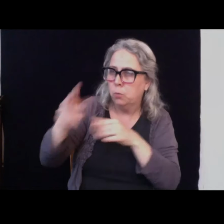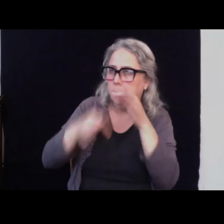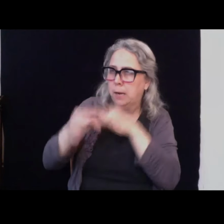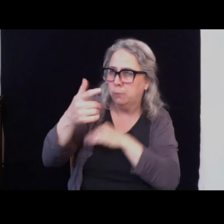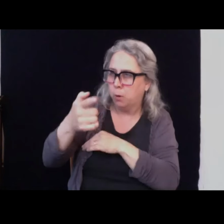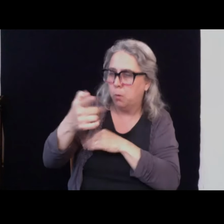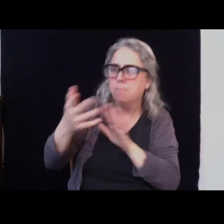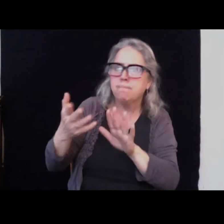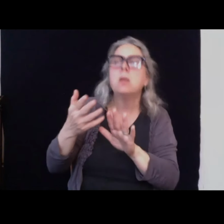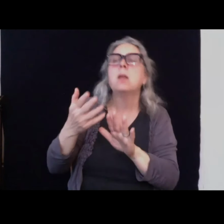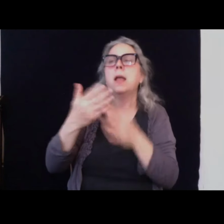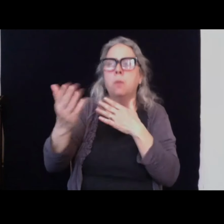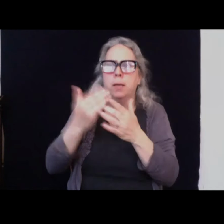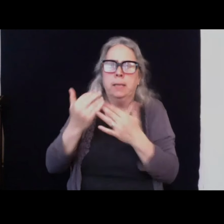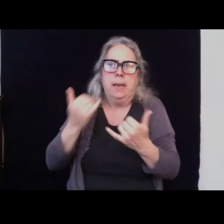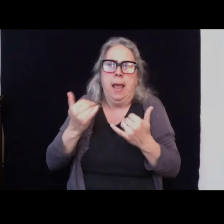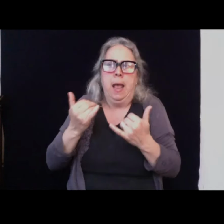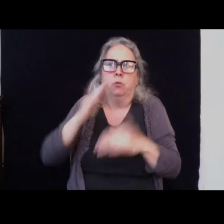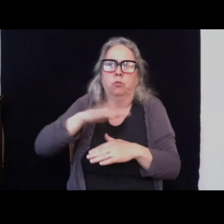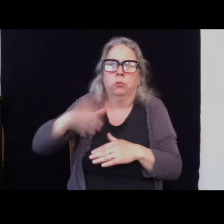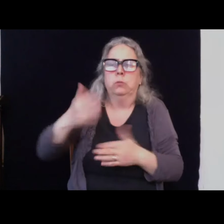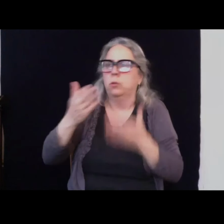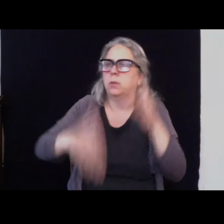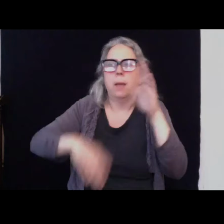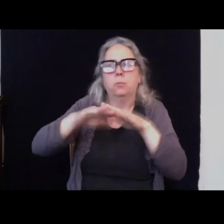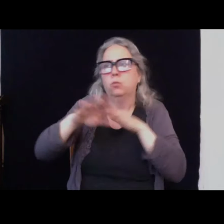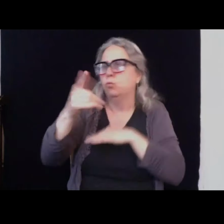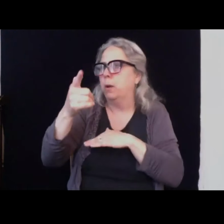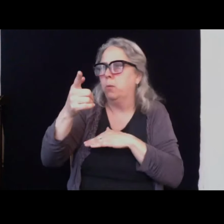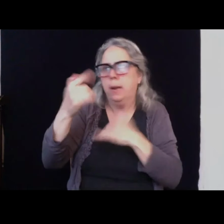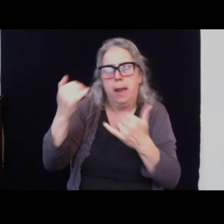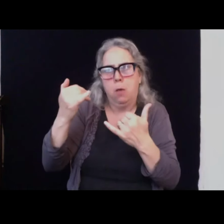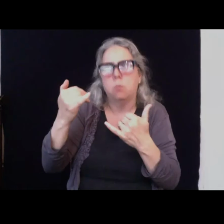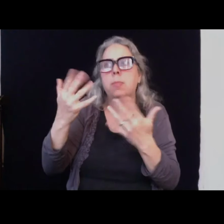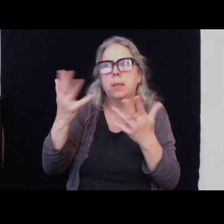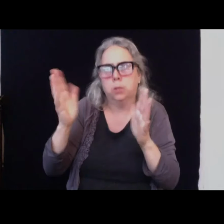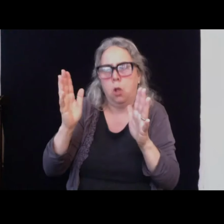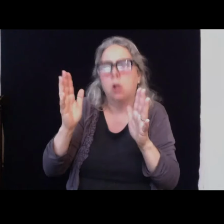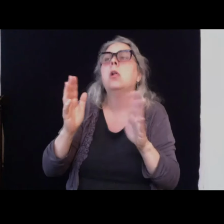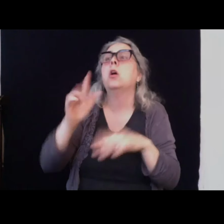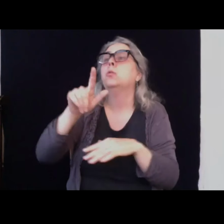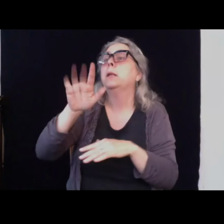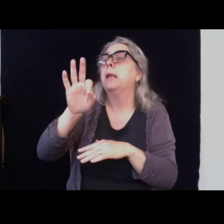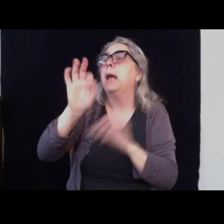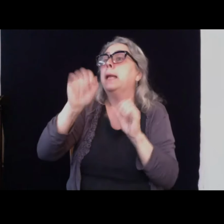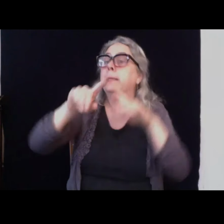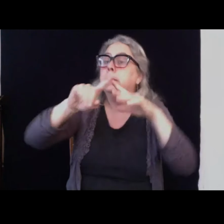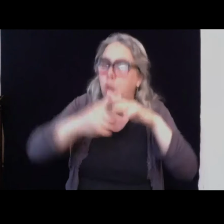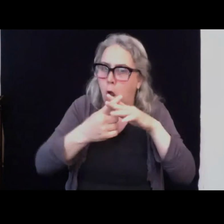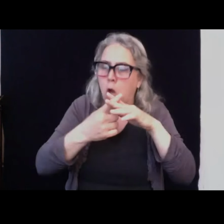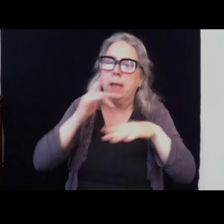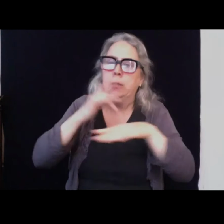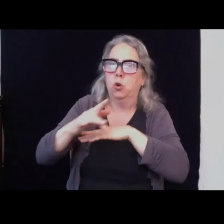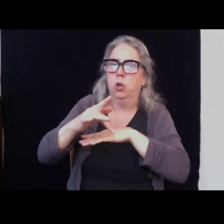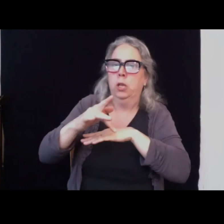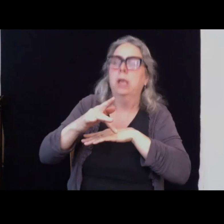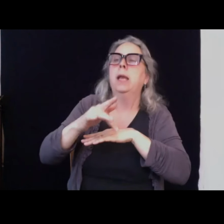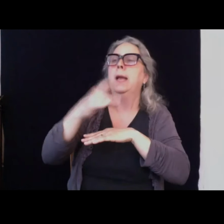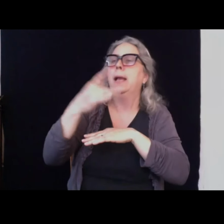this time, children's services are still only going up until 21. 29 can begin as early as 18